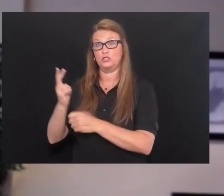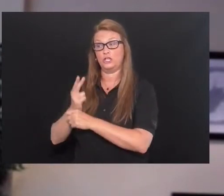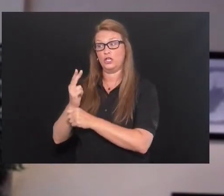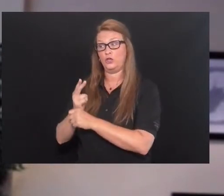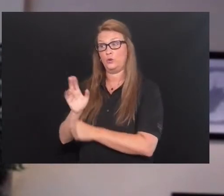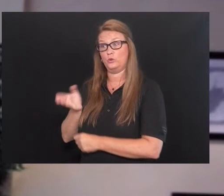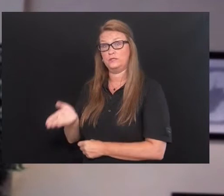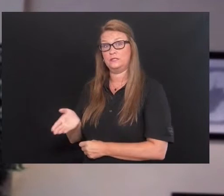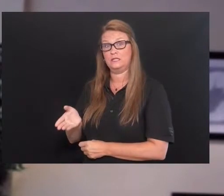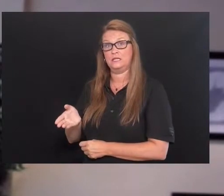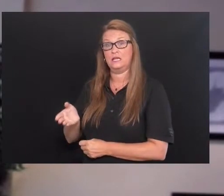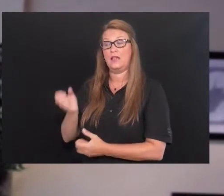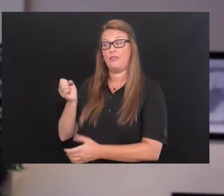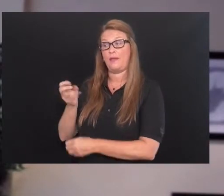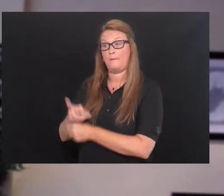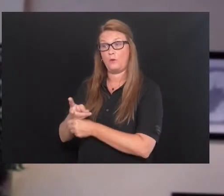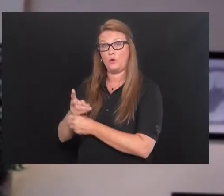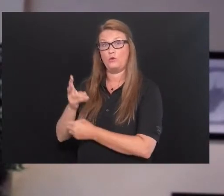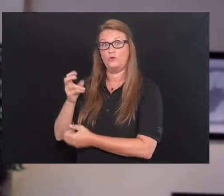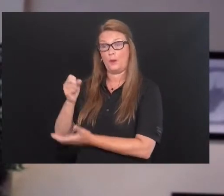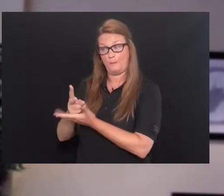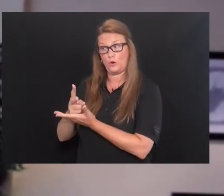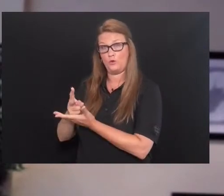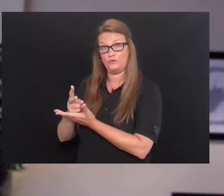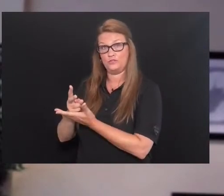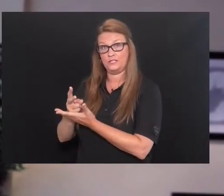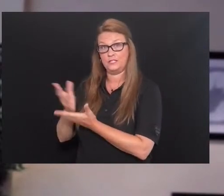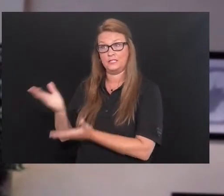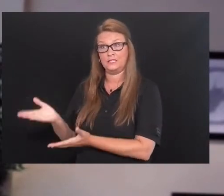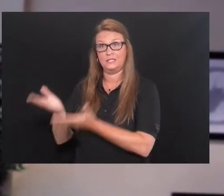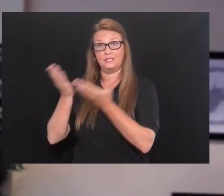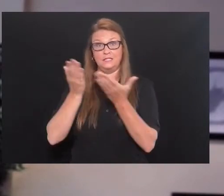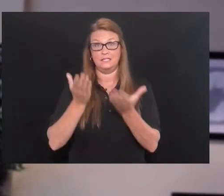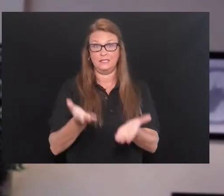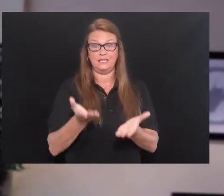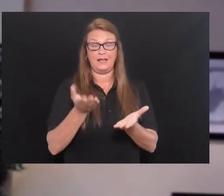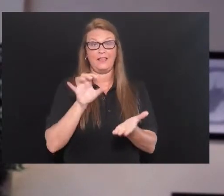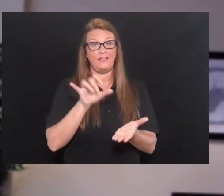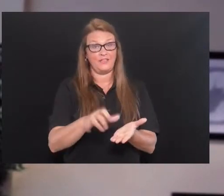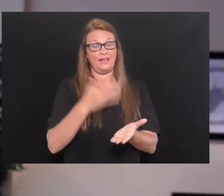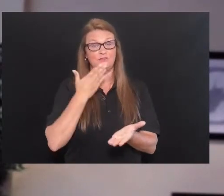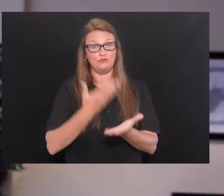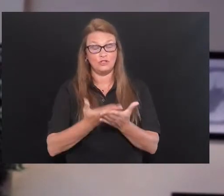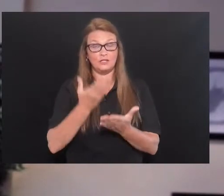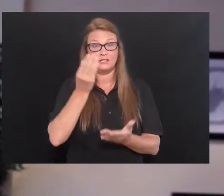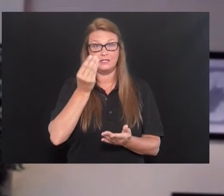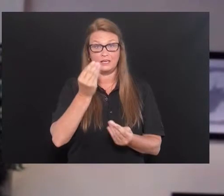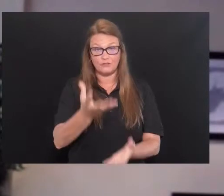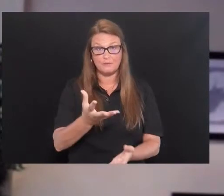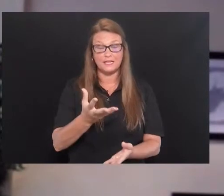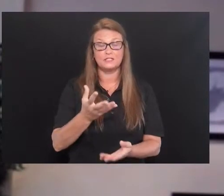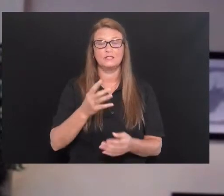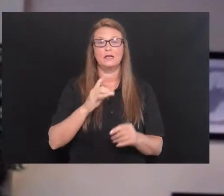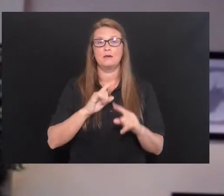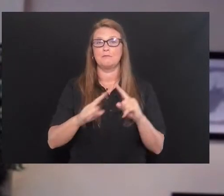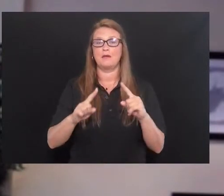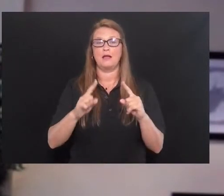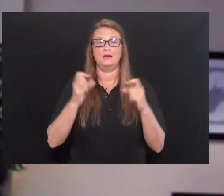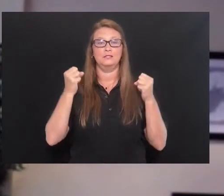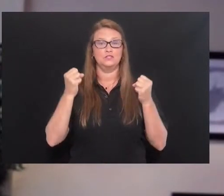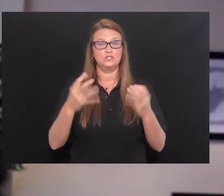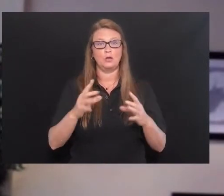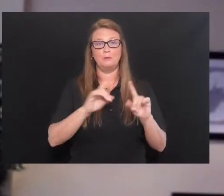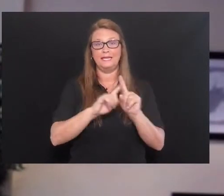They fully approved the vaccine after being presented with data that Pfizer has gathered with the hundreds of millions of doses